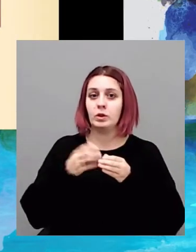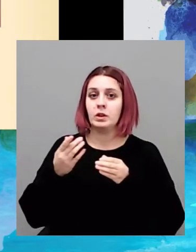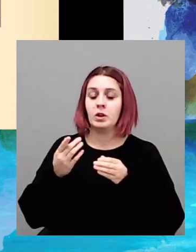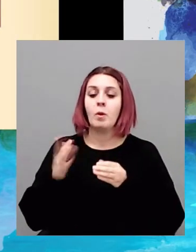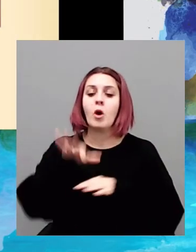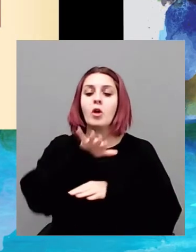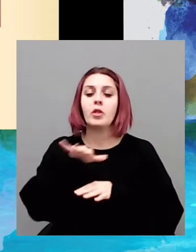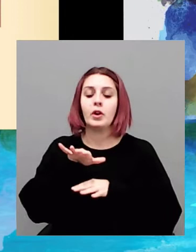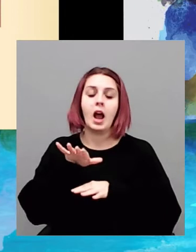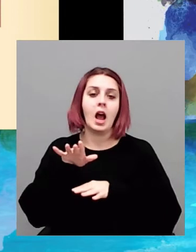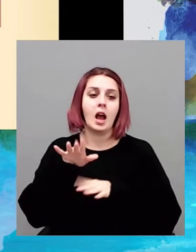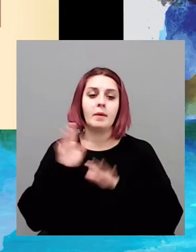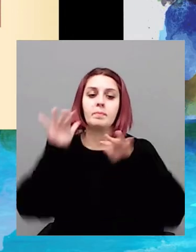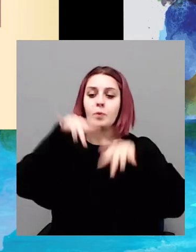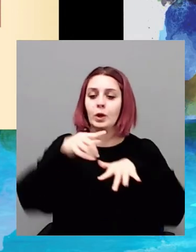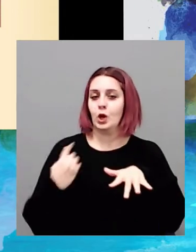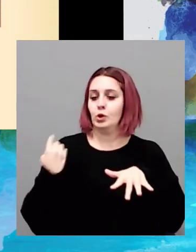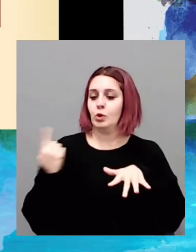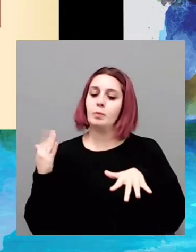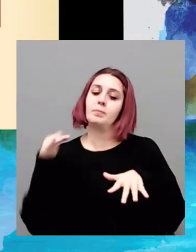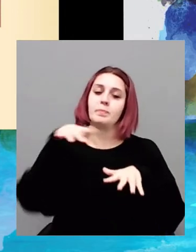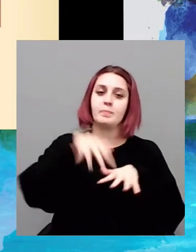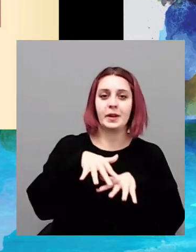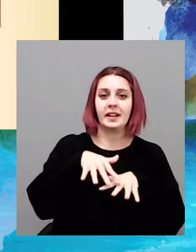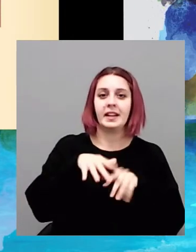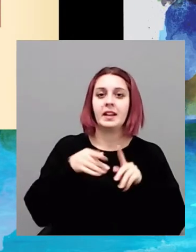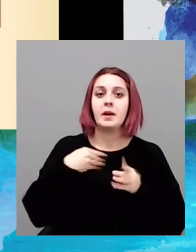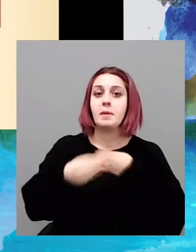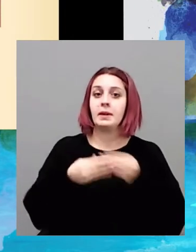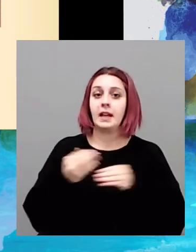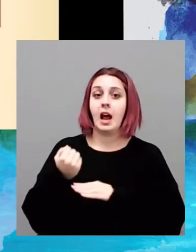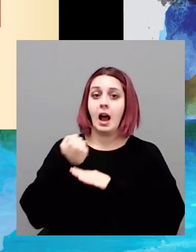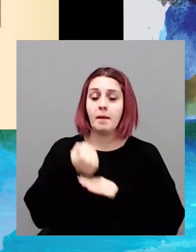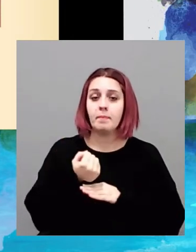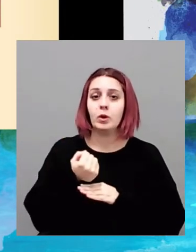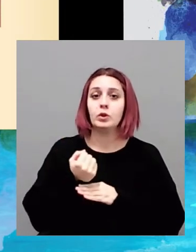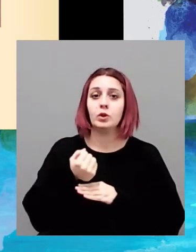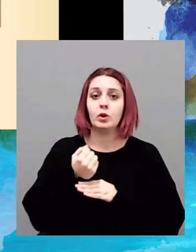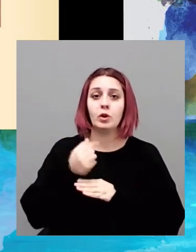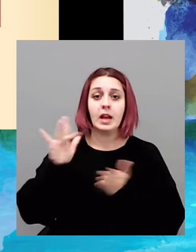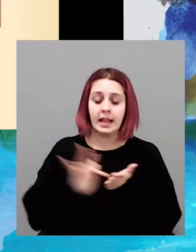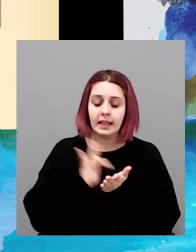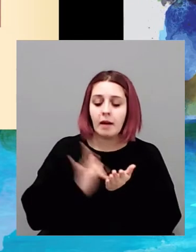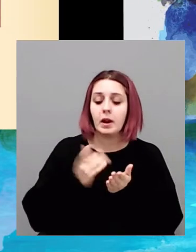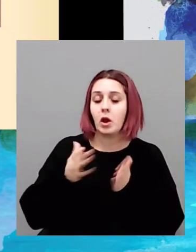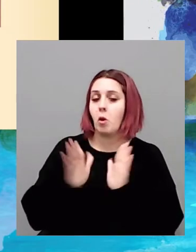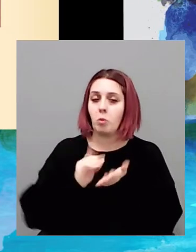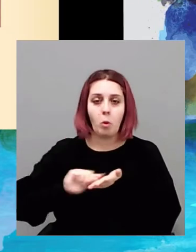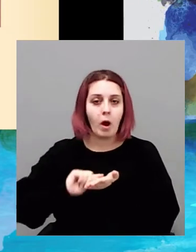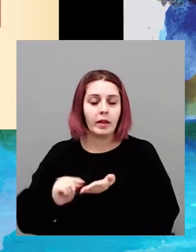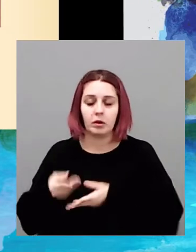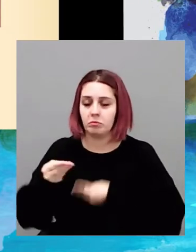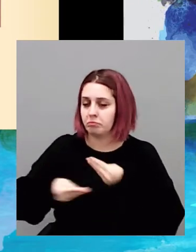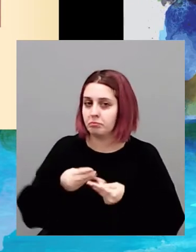We have groups of 2 or 3 travel guides. They go on their own to the meeting point,